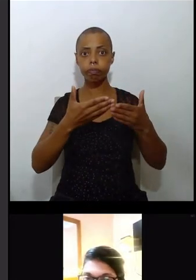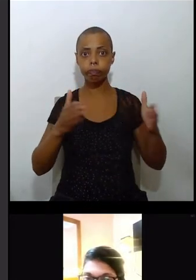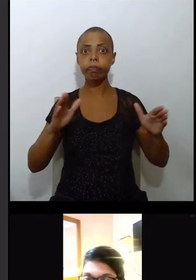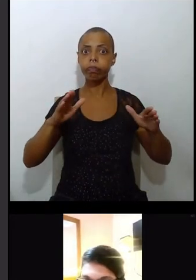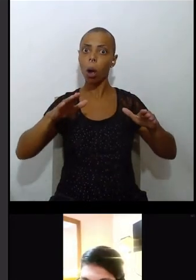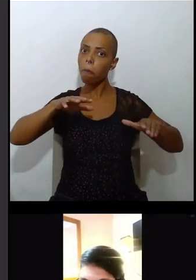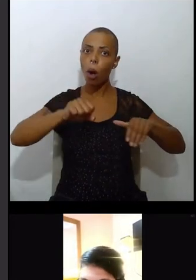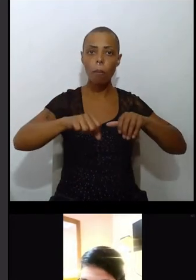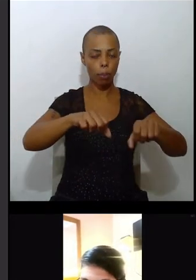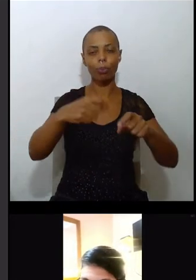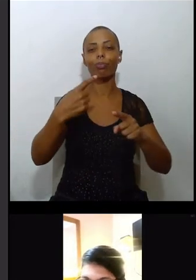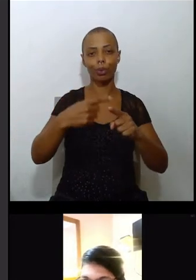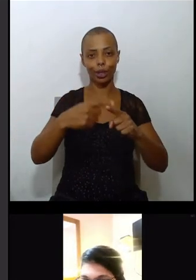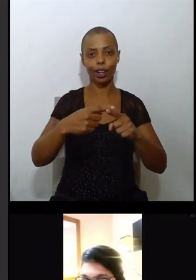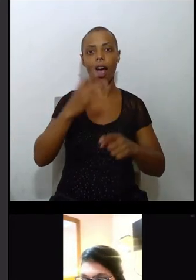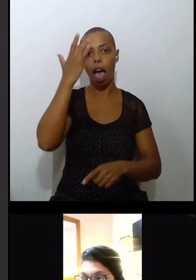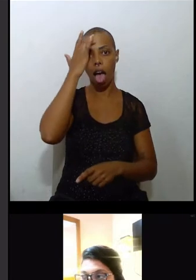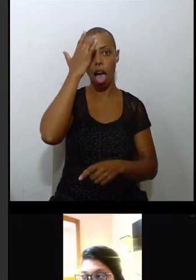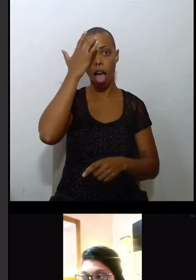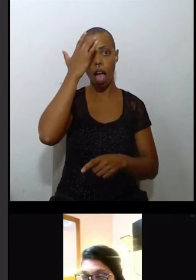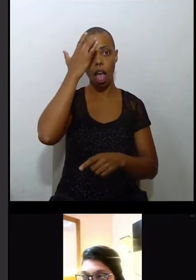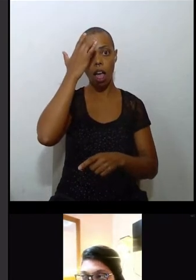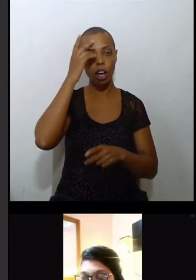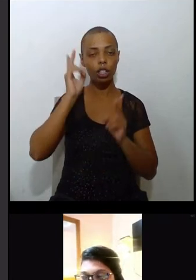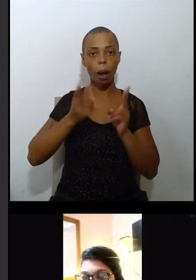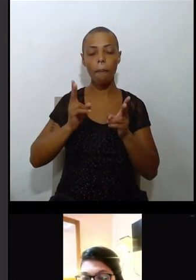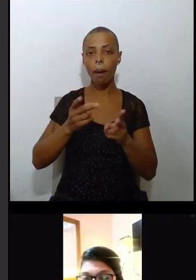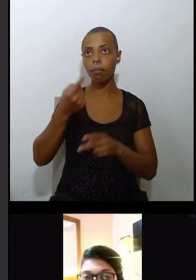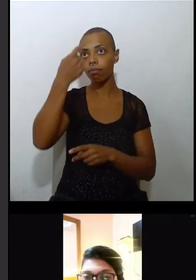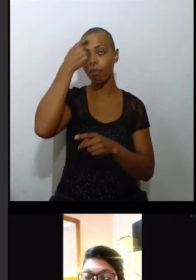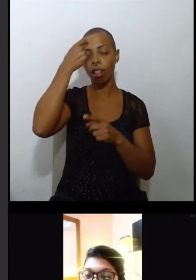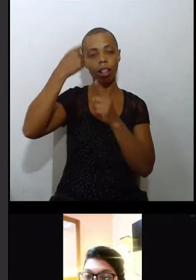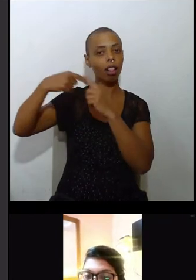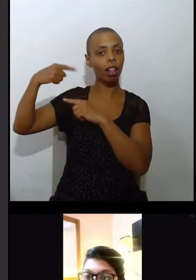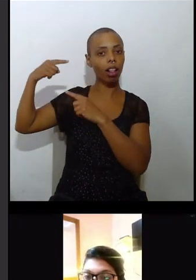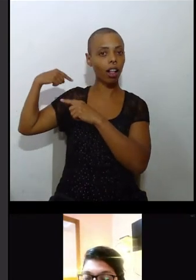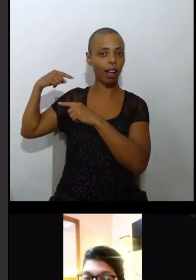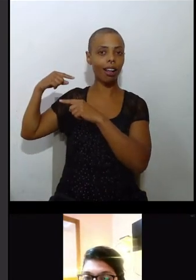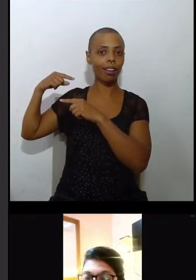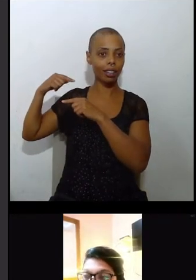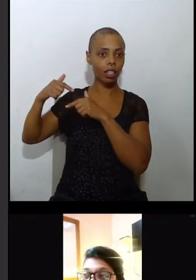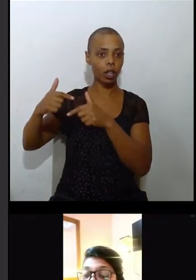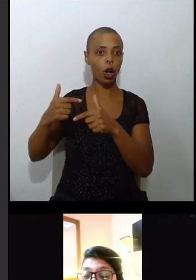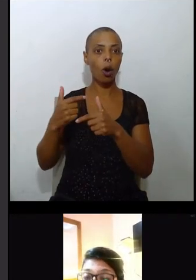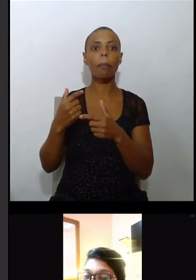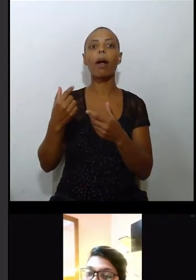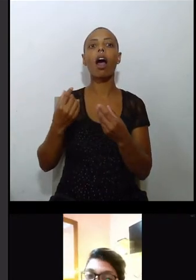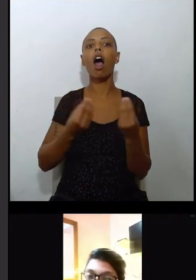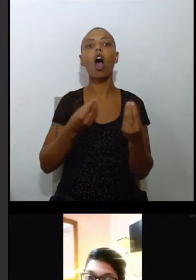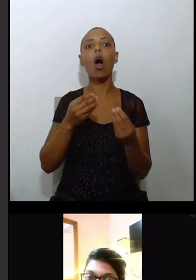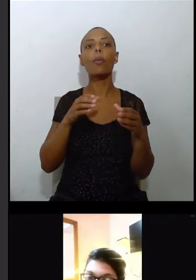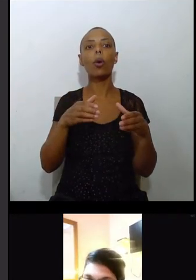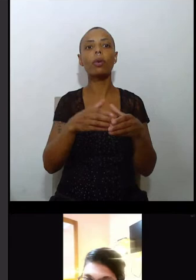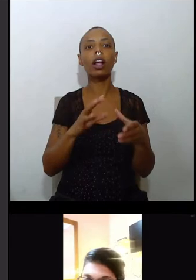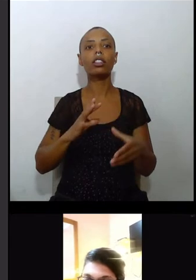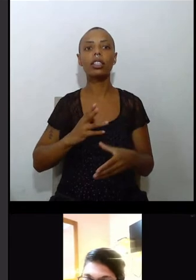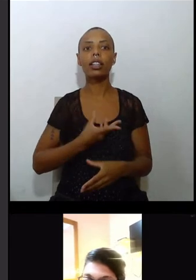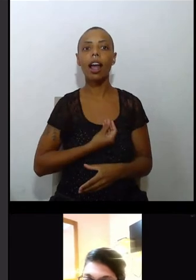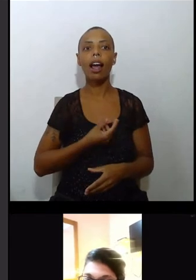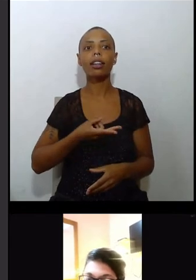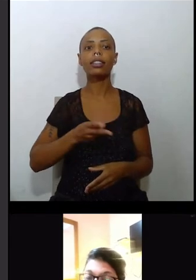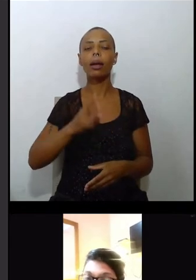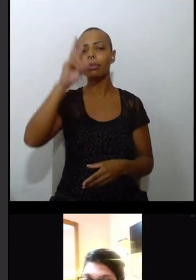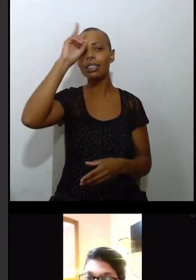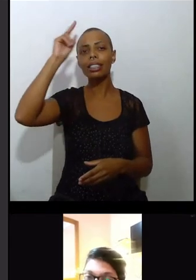are viewed at especially the transgender Community like I mentioned have always been sexualized and very recently our